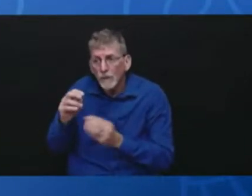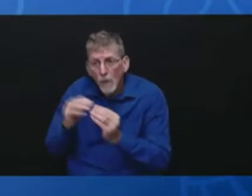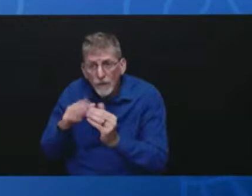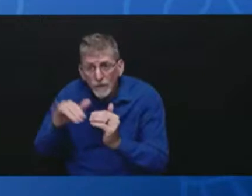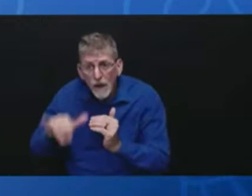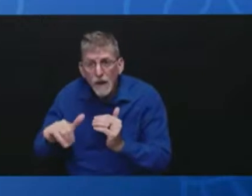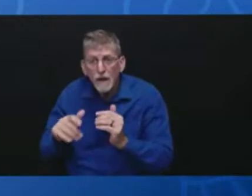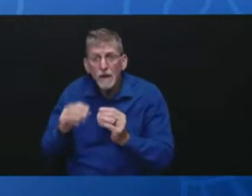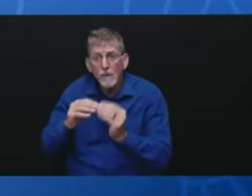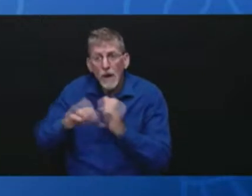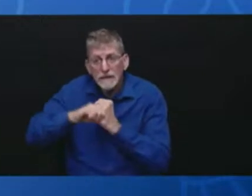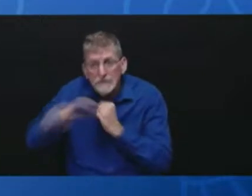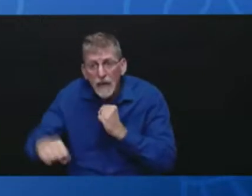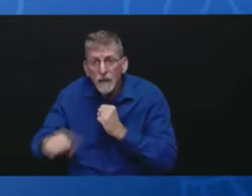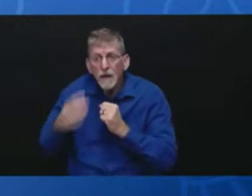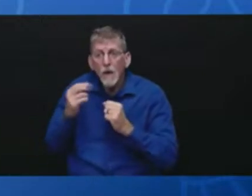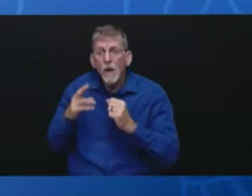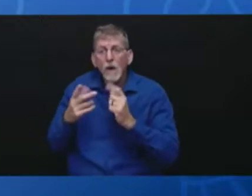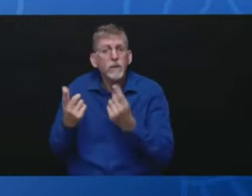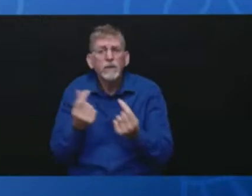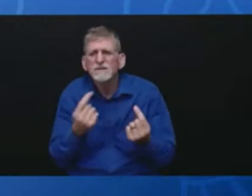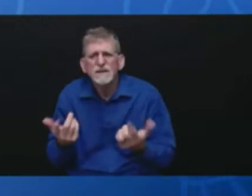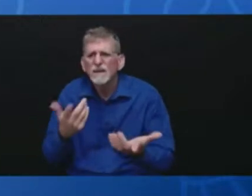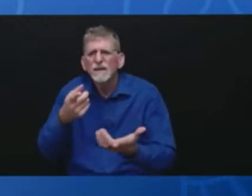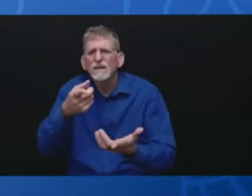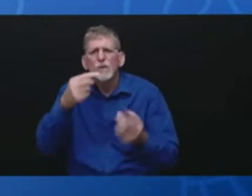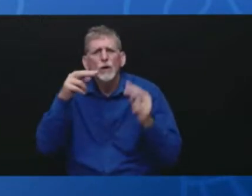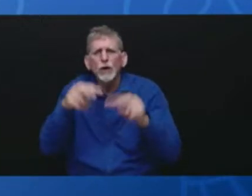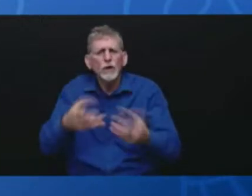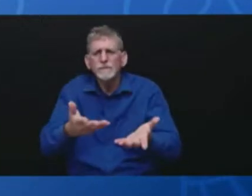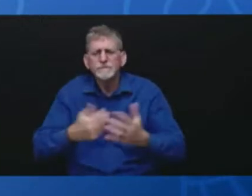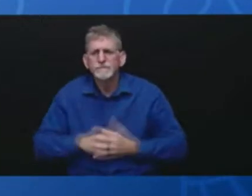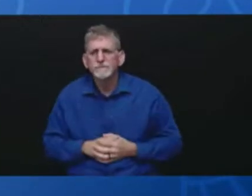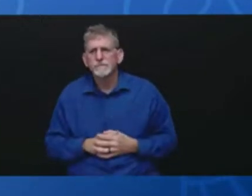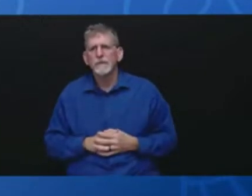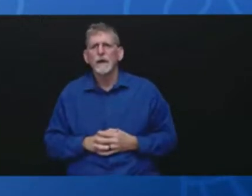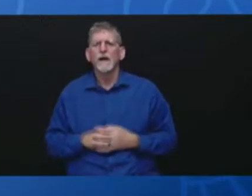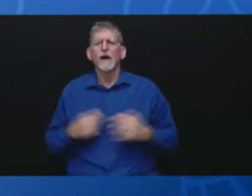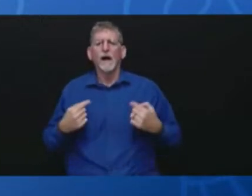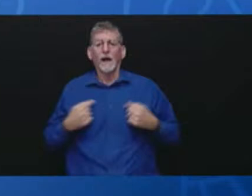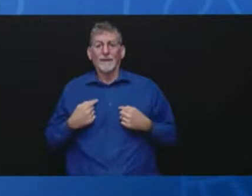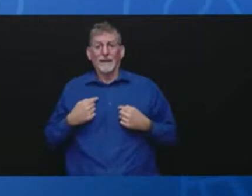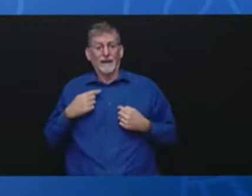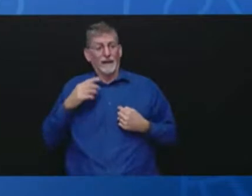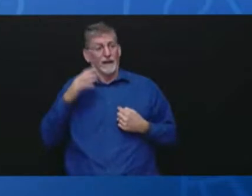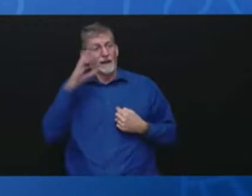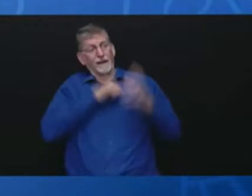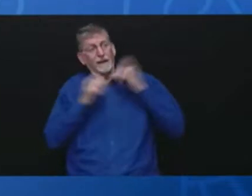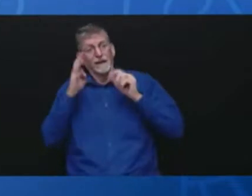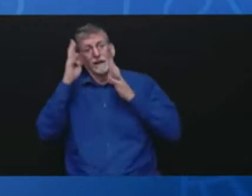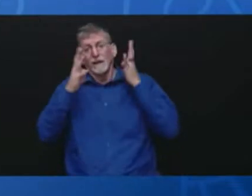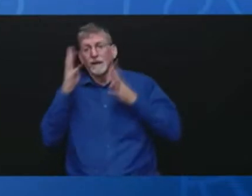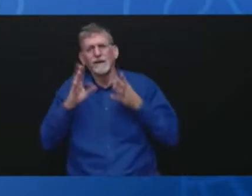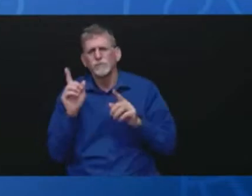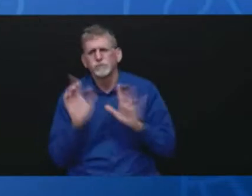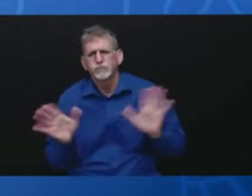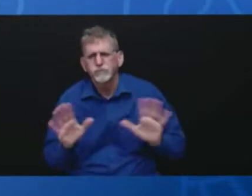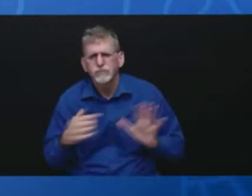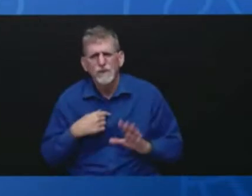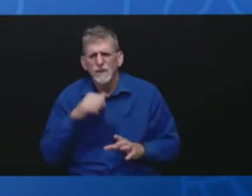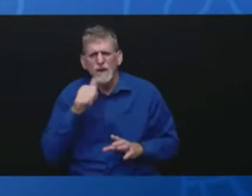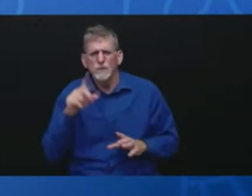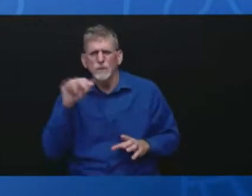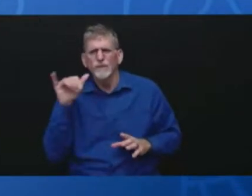book out. I'm not going to speculate. I'm not going to guess what's in the minds of diplomats, and diplomats are involved, including